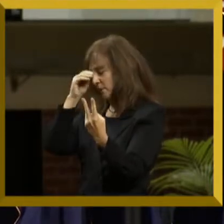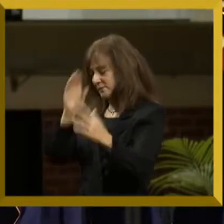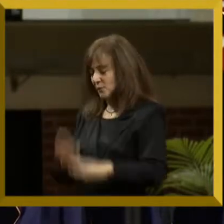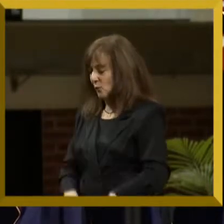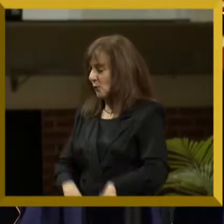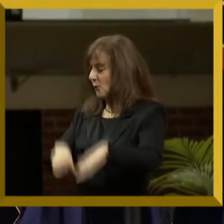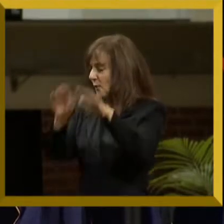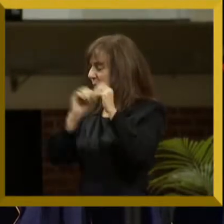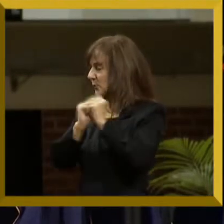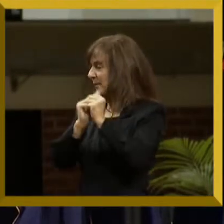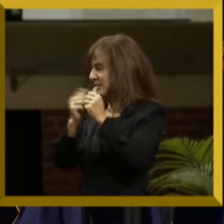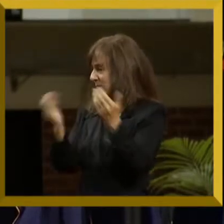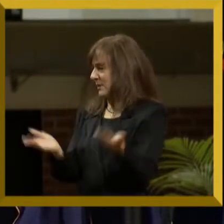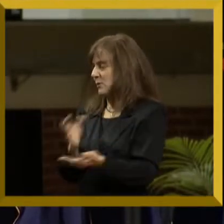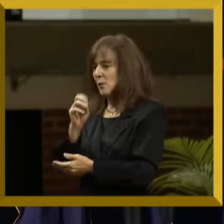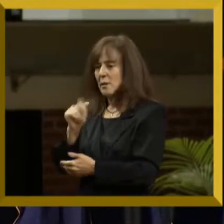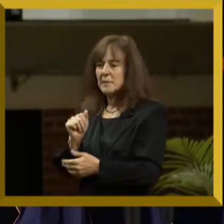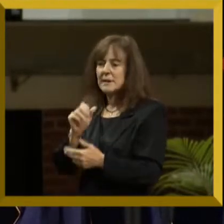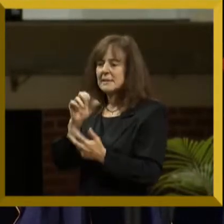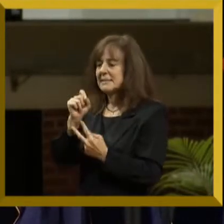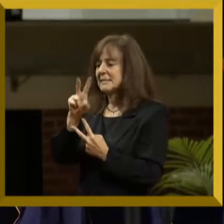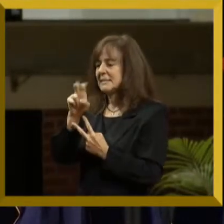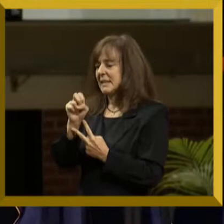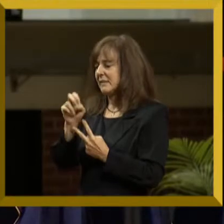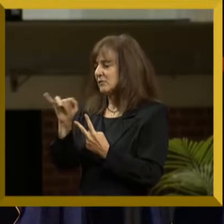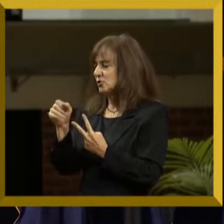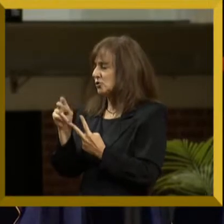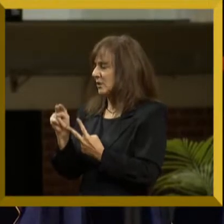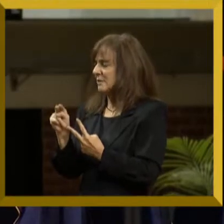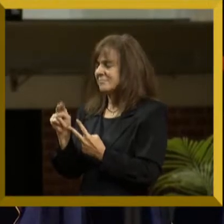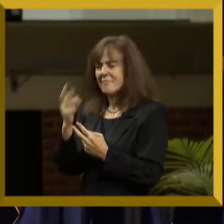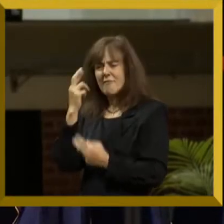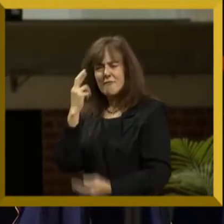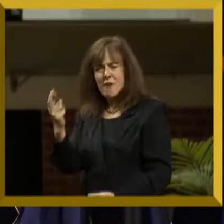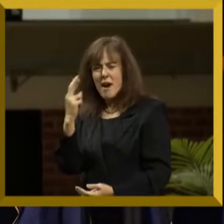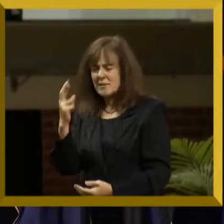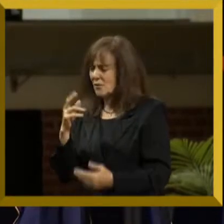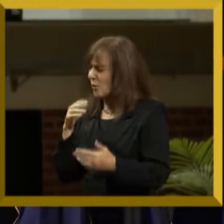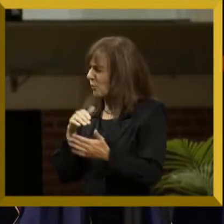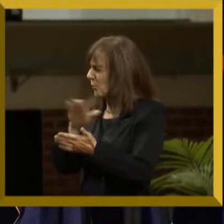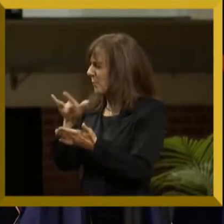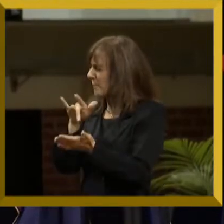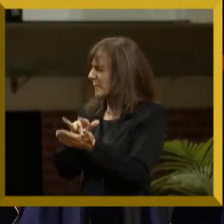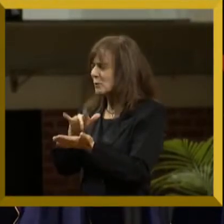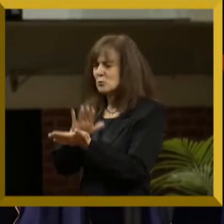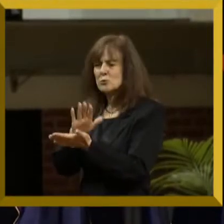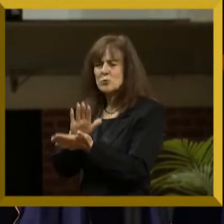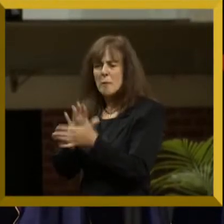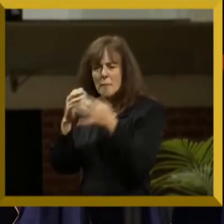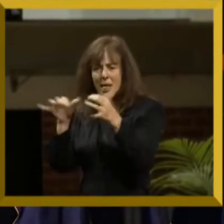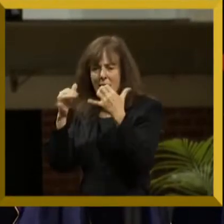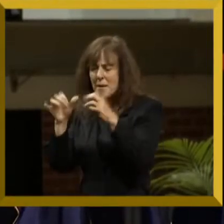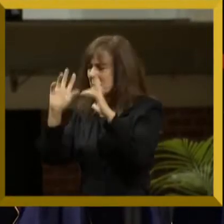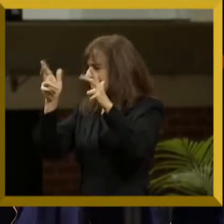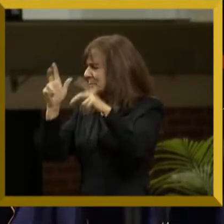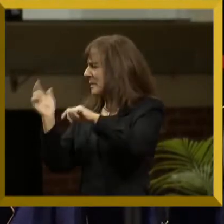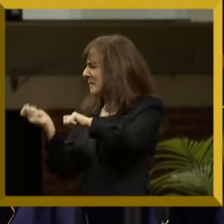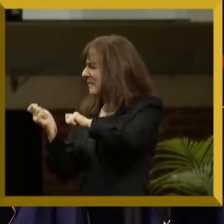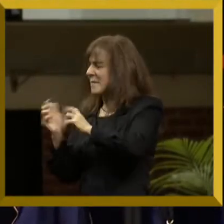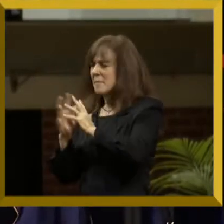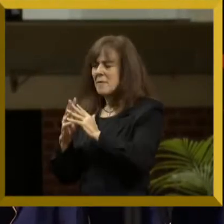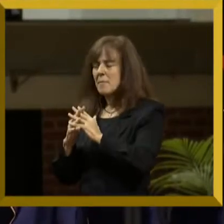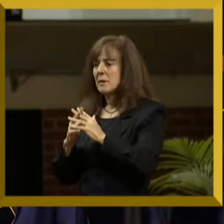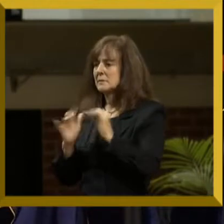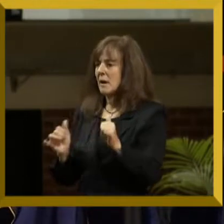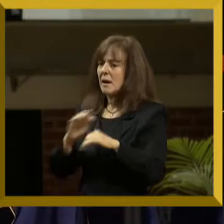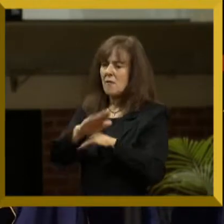up together in Oklahoma, Steve and John. They were close friends throughout middle school. They played sports together, stayed at each other's